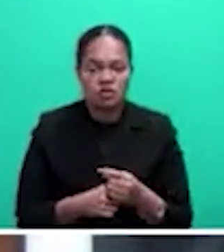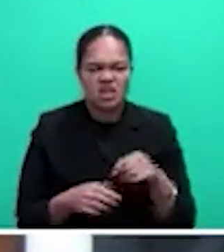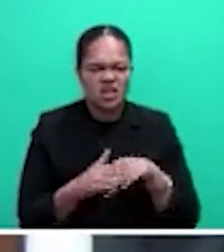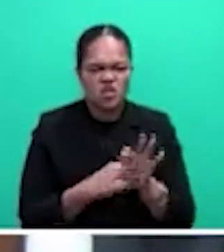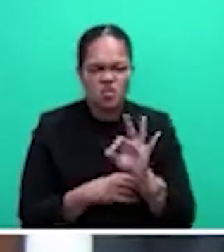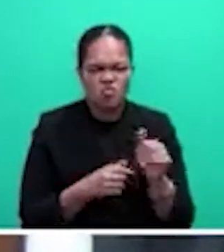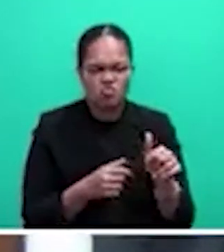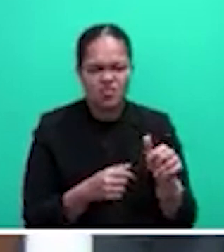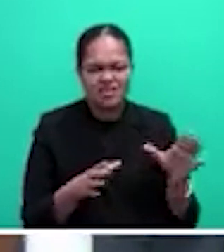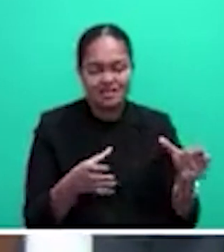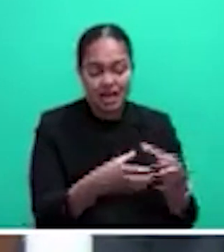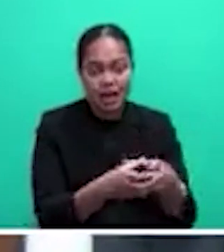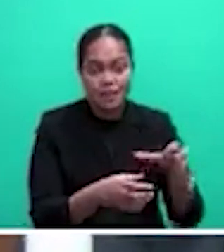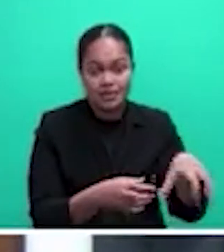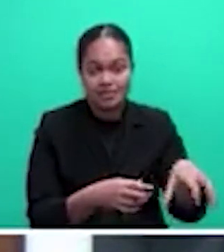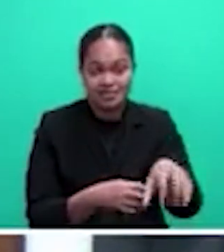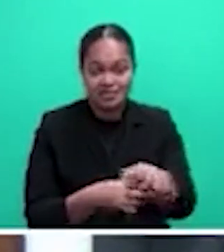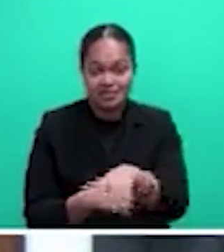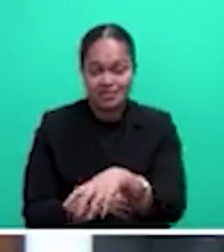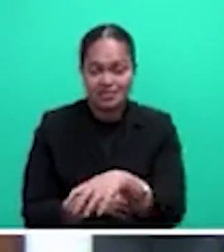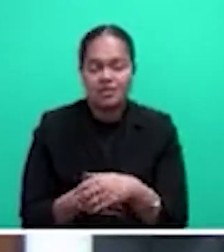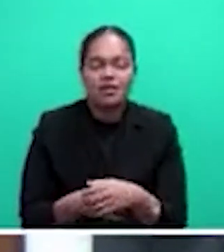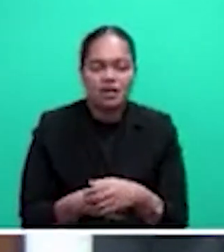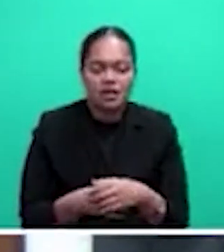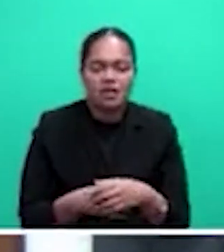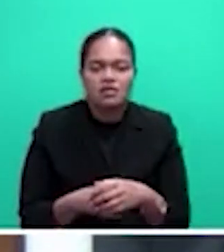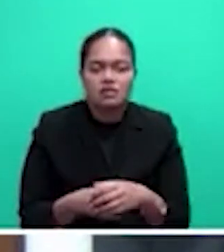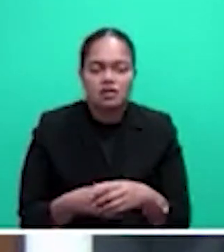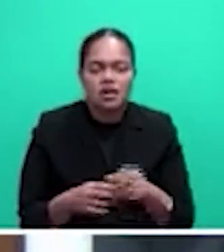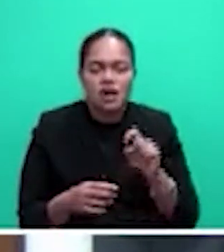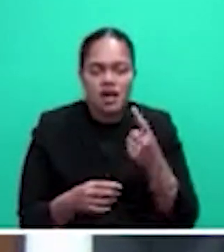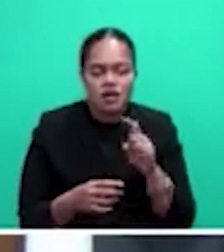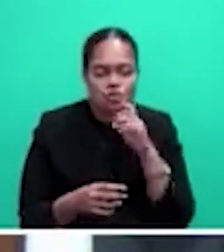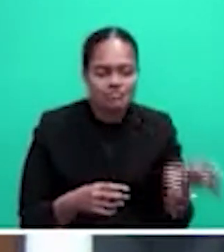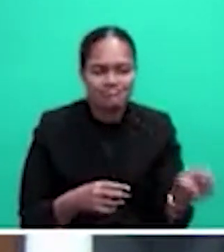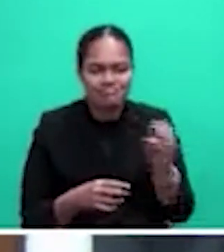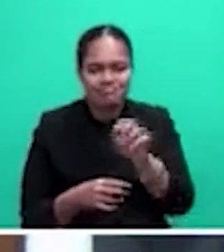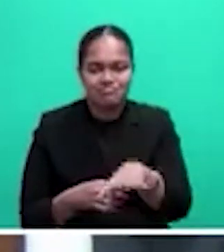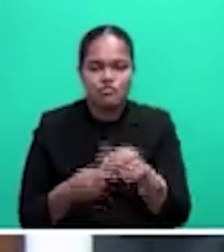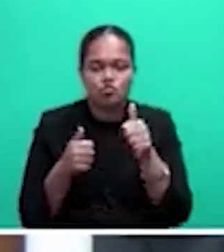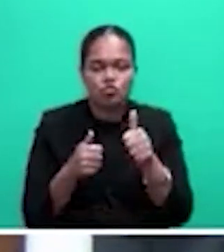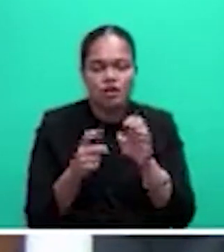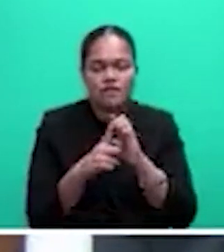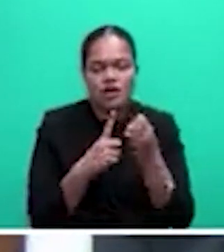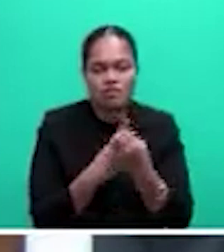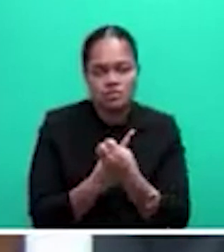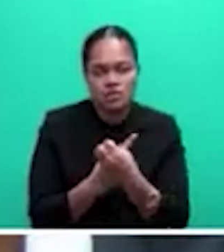settlements and help them integrate into formal urban environments.